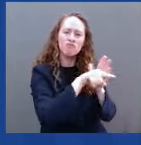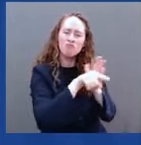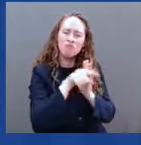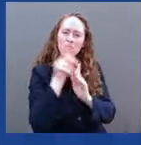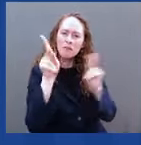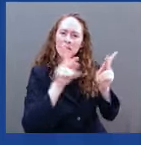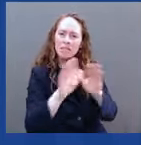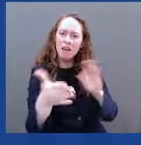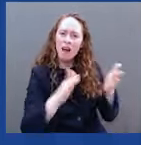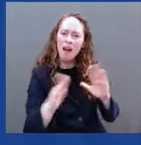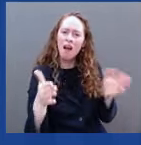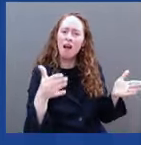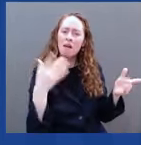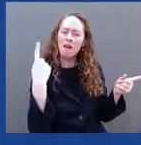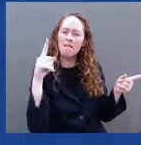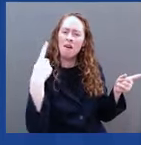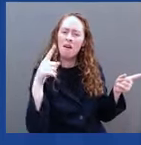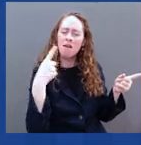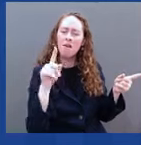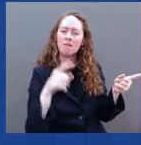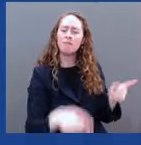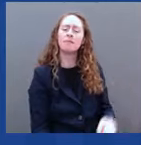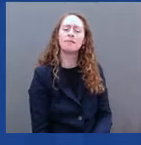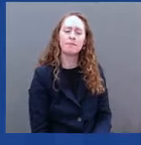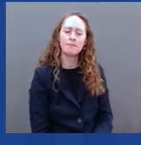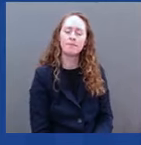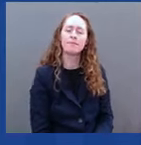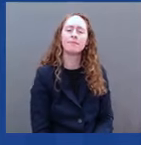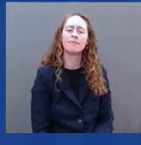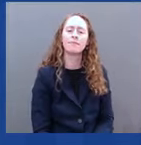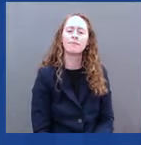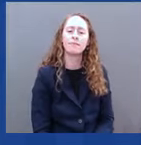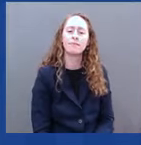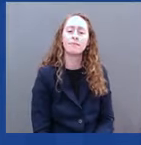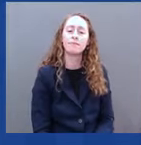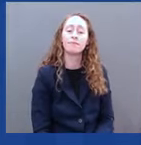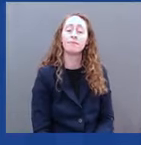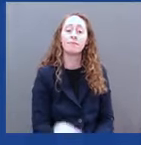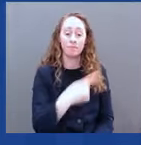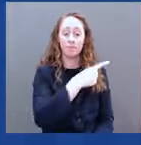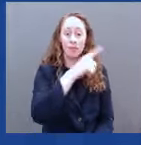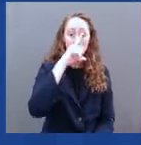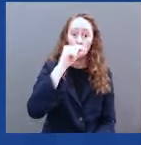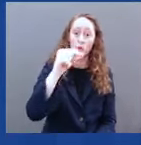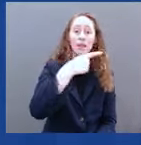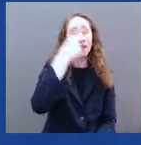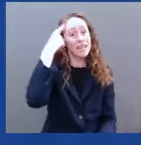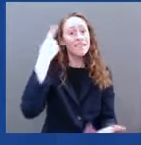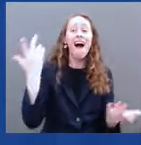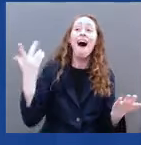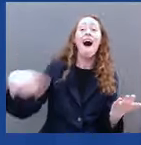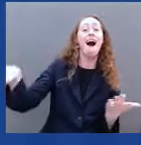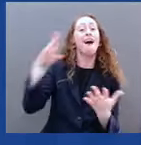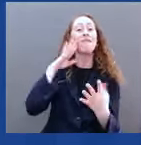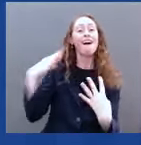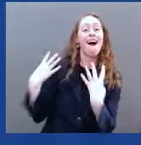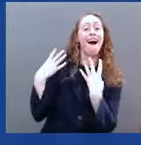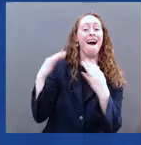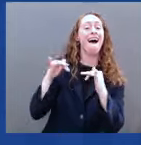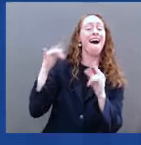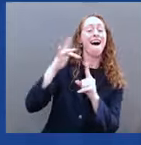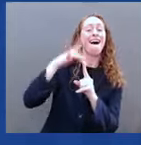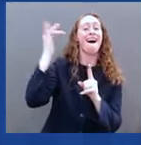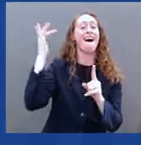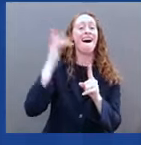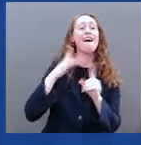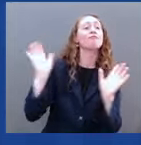think that that Europe is going to crack in a month or 6 weeks or 2 months, why not? They can